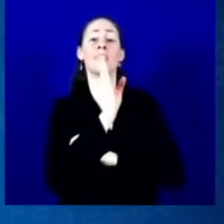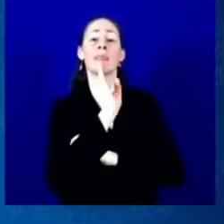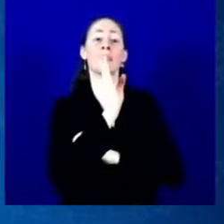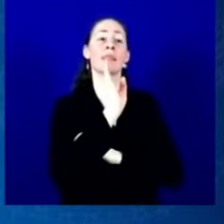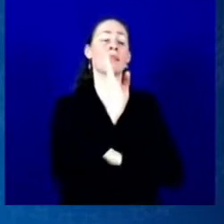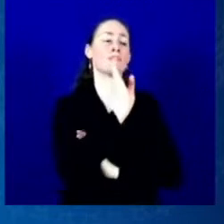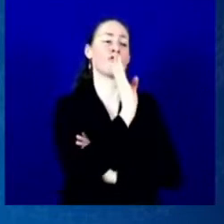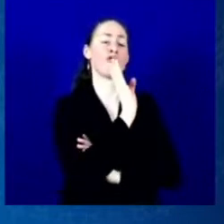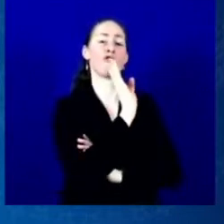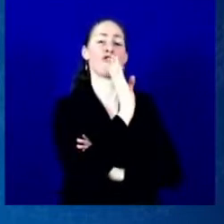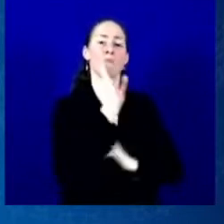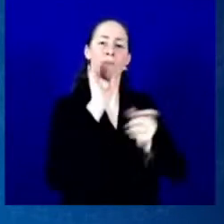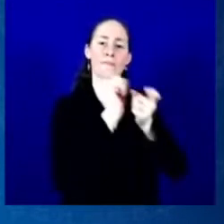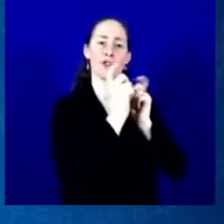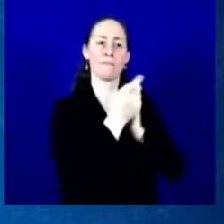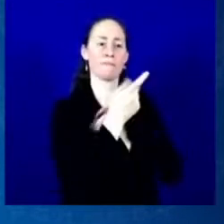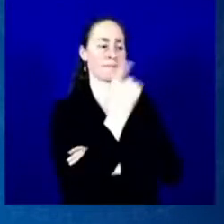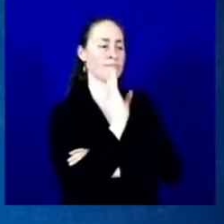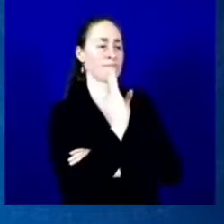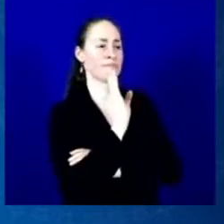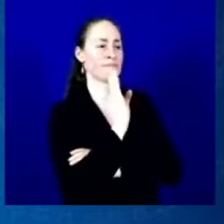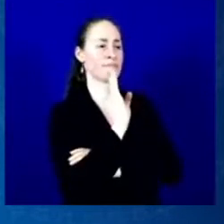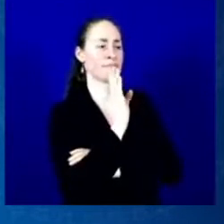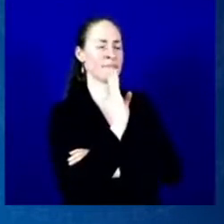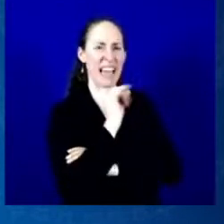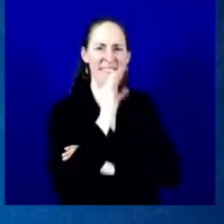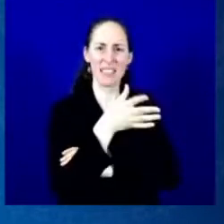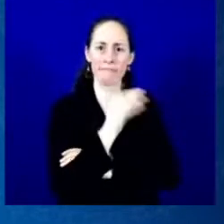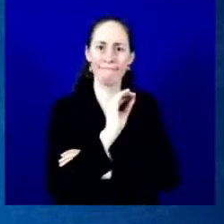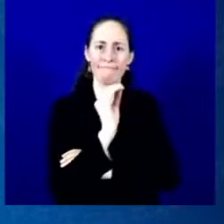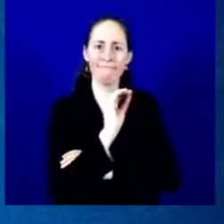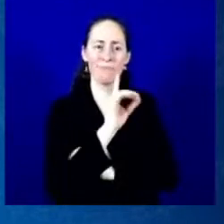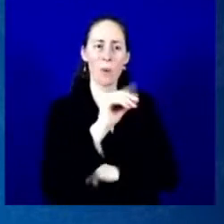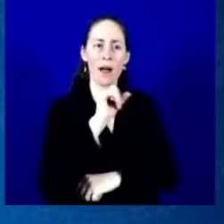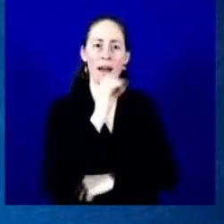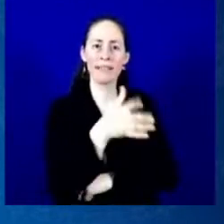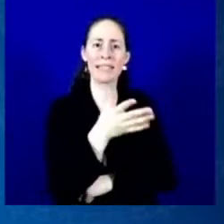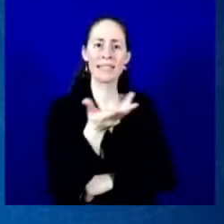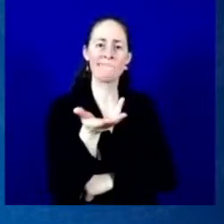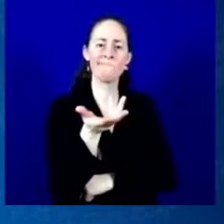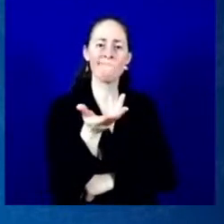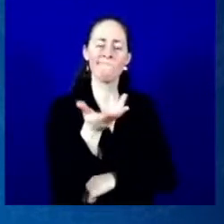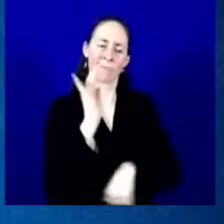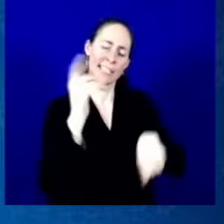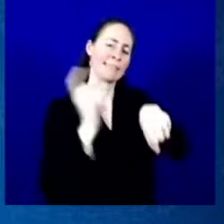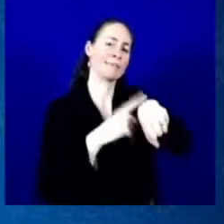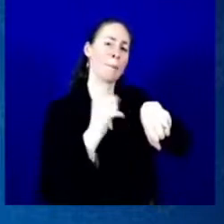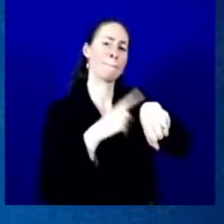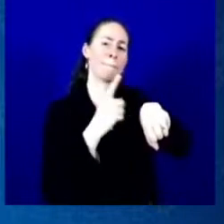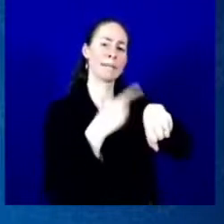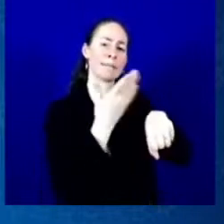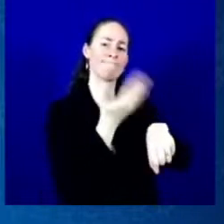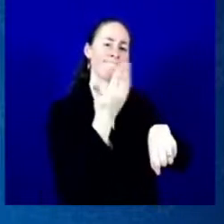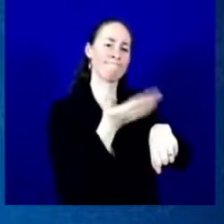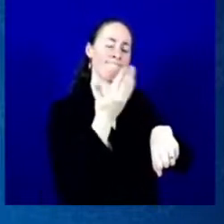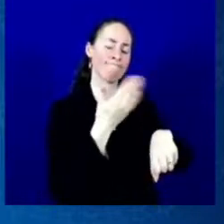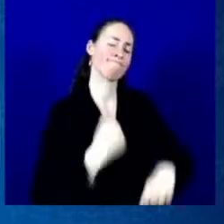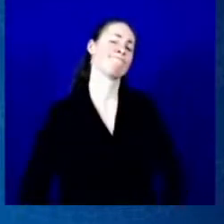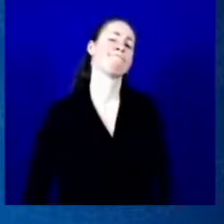it. On day one of my presidency, I kept my commitment and sent a comprehensive immigration bill to the United States